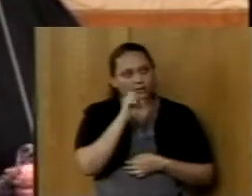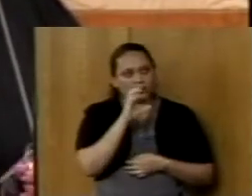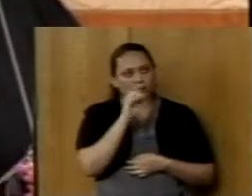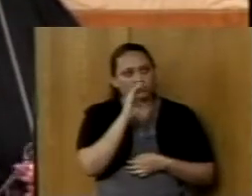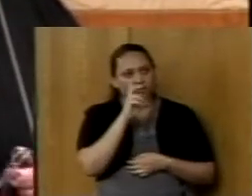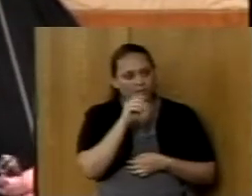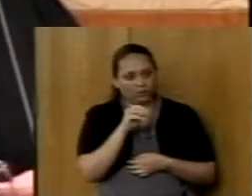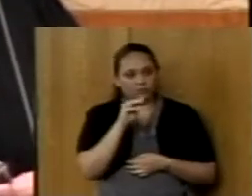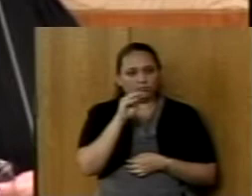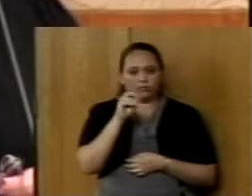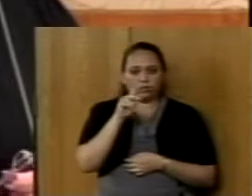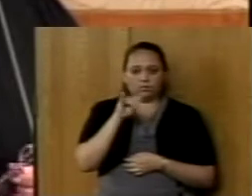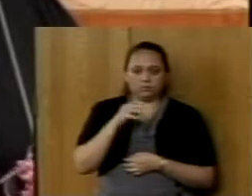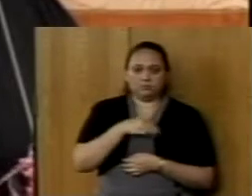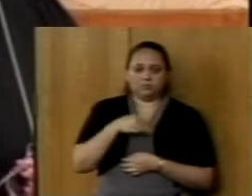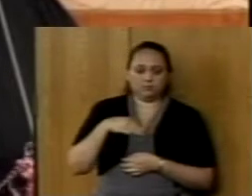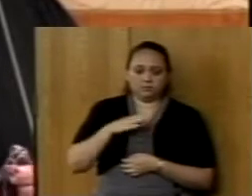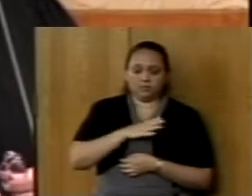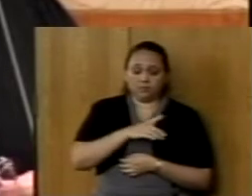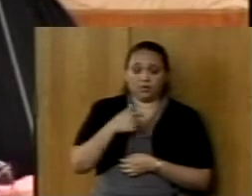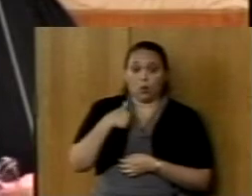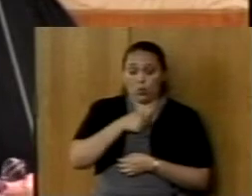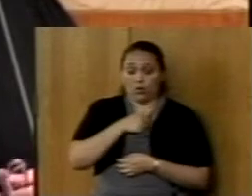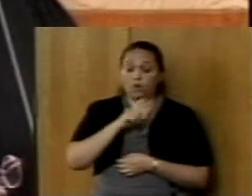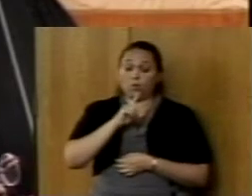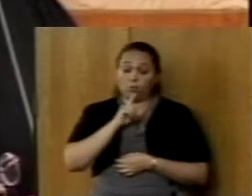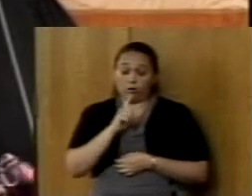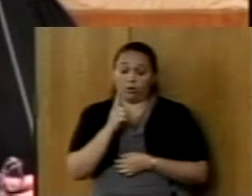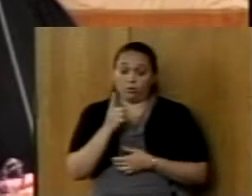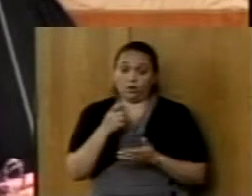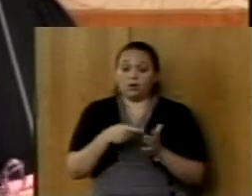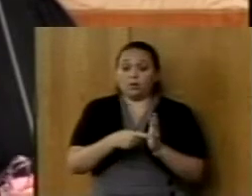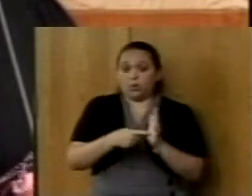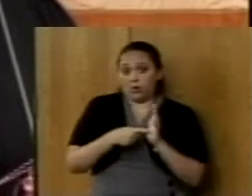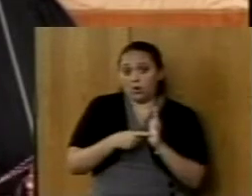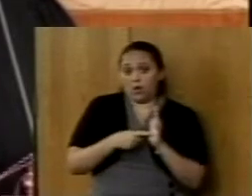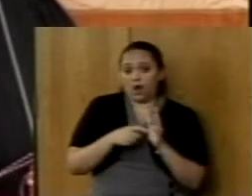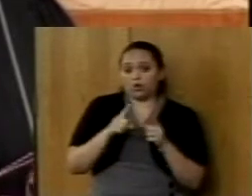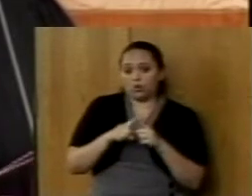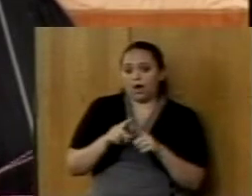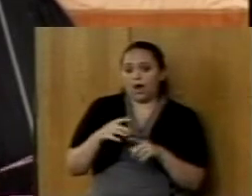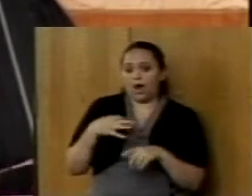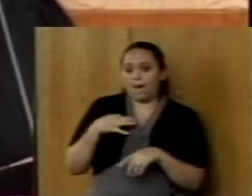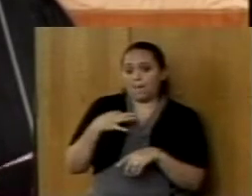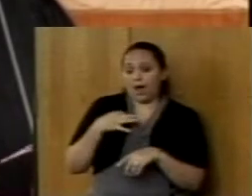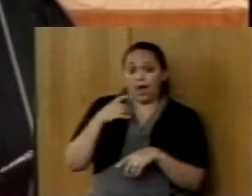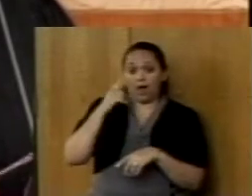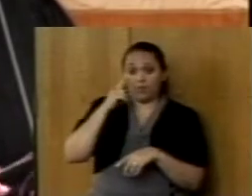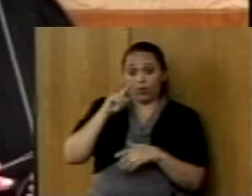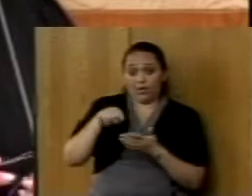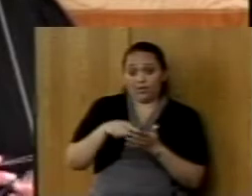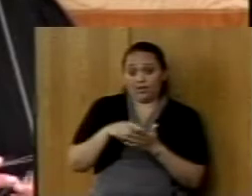board, we were pretty much required, Mrs. Longoria, to apply for this grant